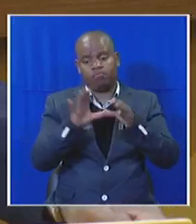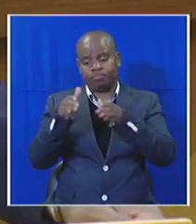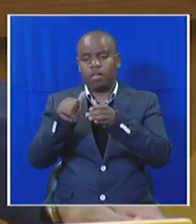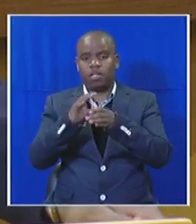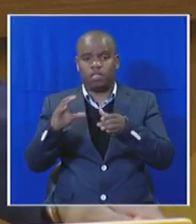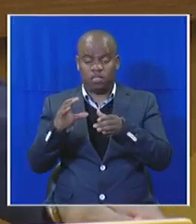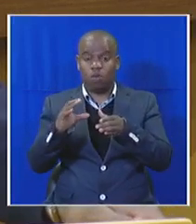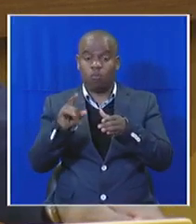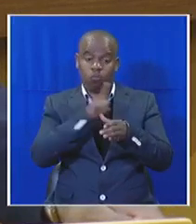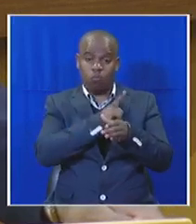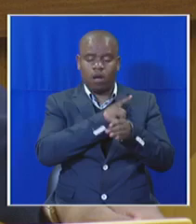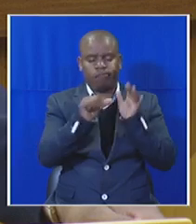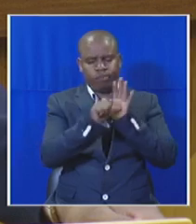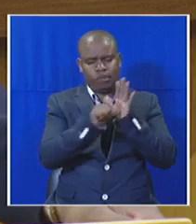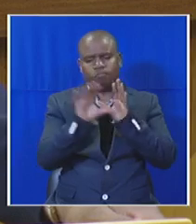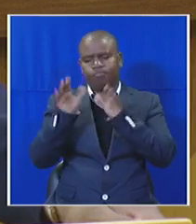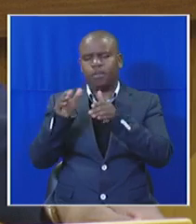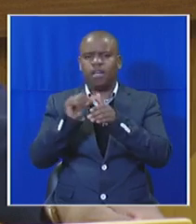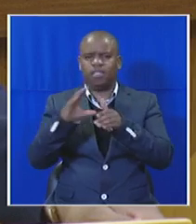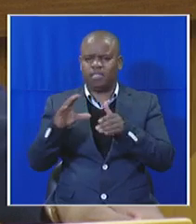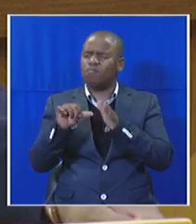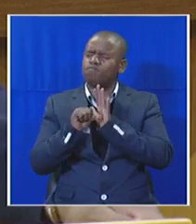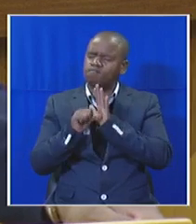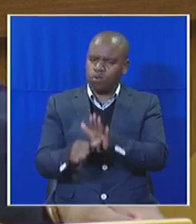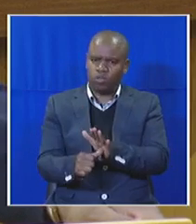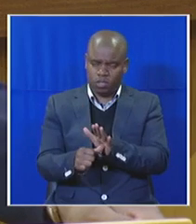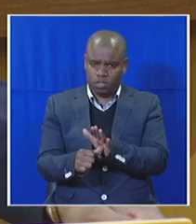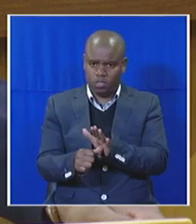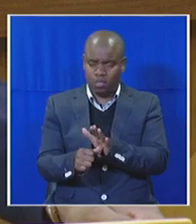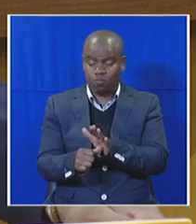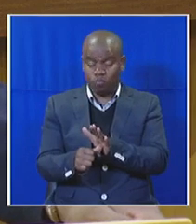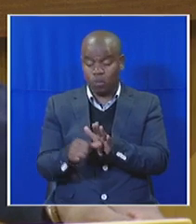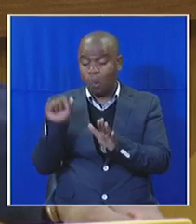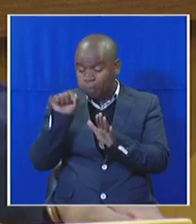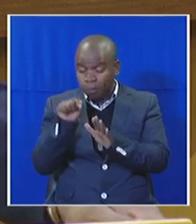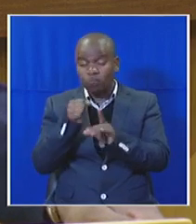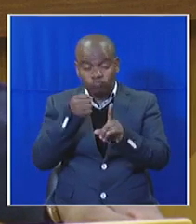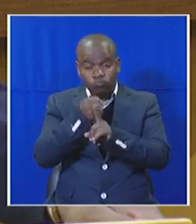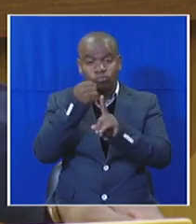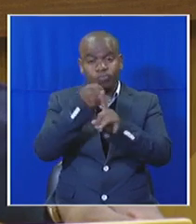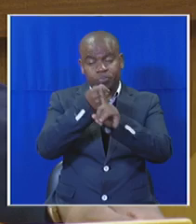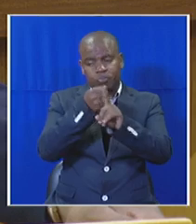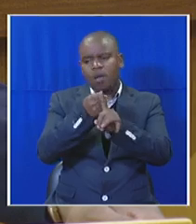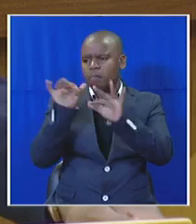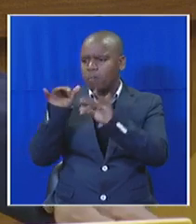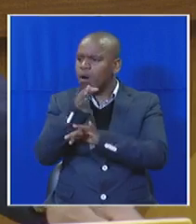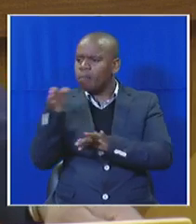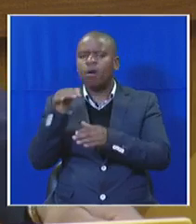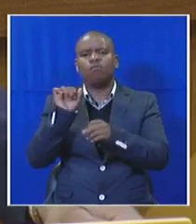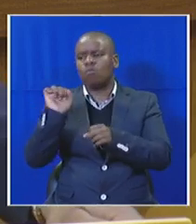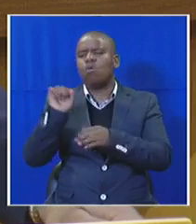owawulwela inkululeko ekhulula iSouth Africa ngoba eyithanda, ngoba ihamba phambili.